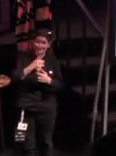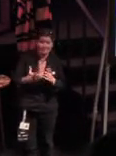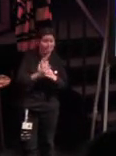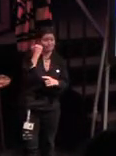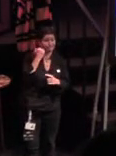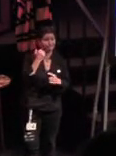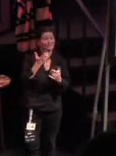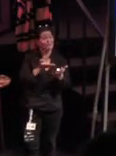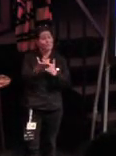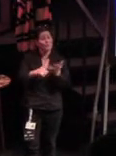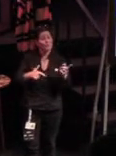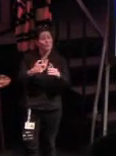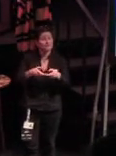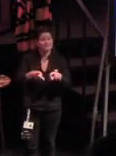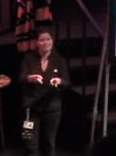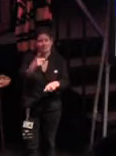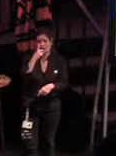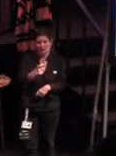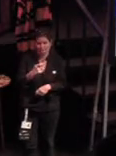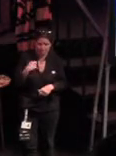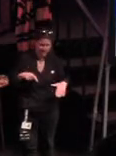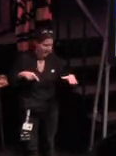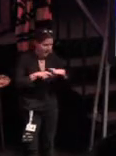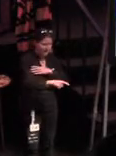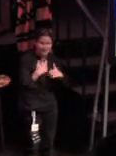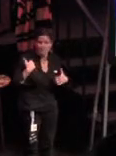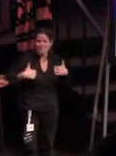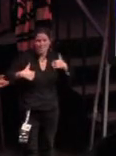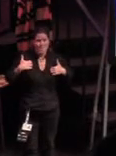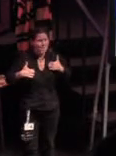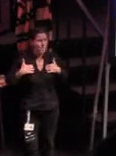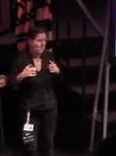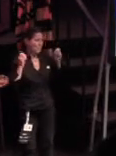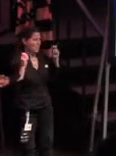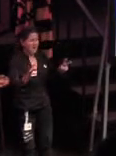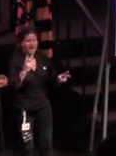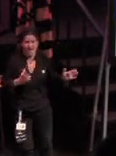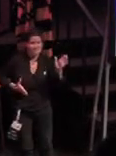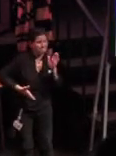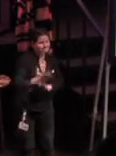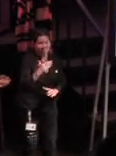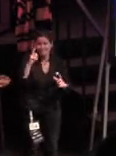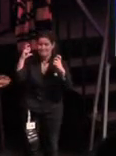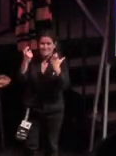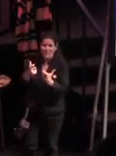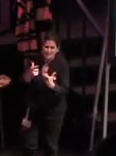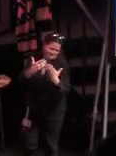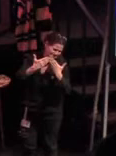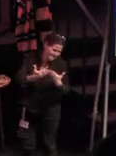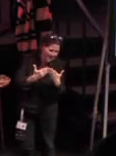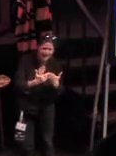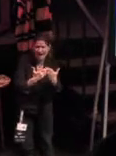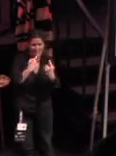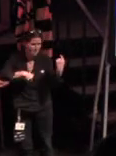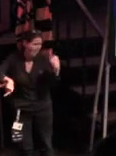I left, and I was psyched, and I was like, okay, I'm going to go to college, I'm going to study, I'm going to be a